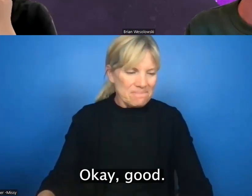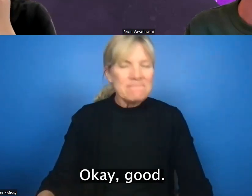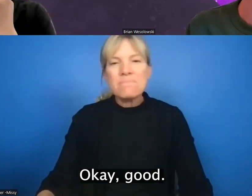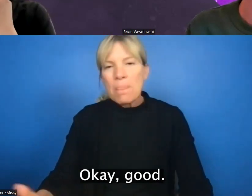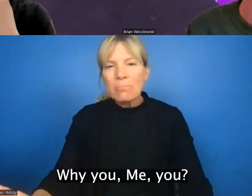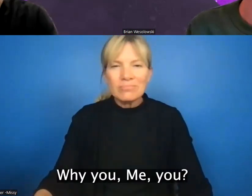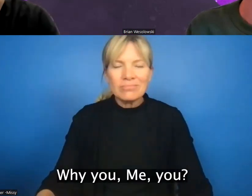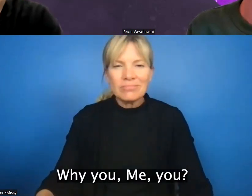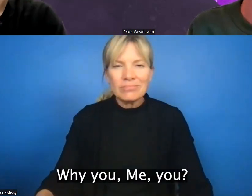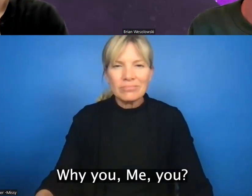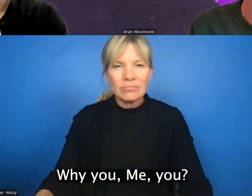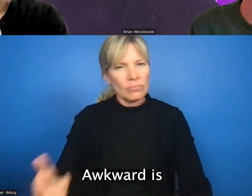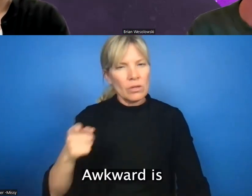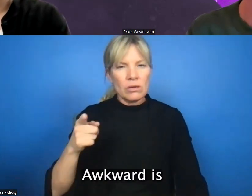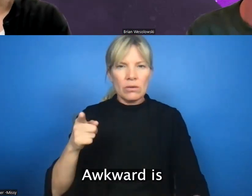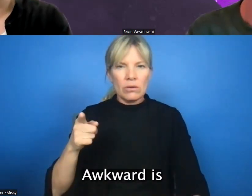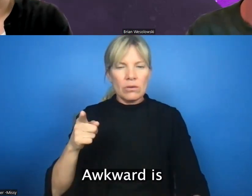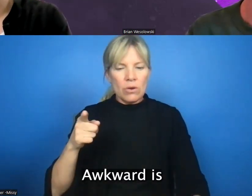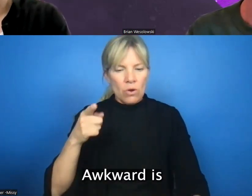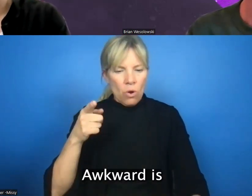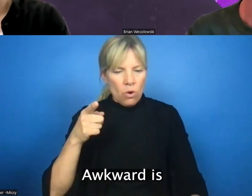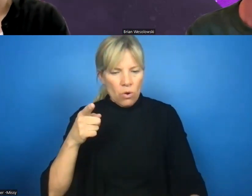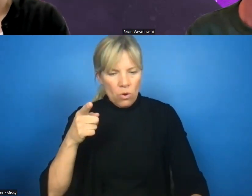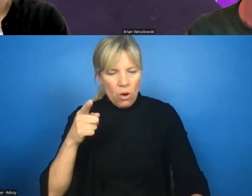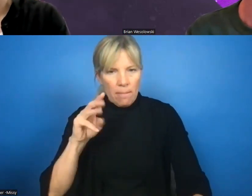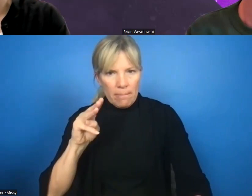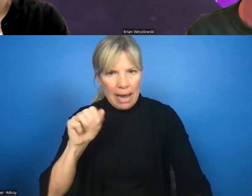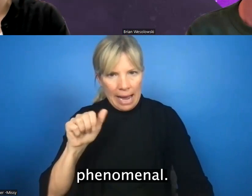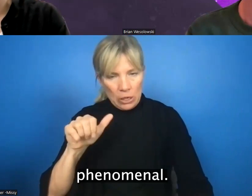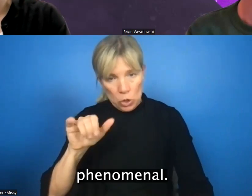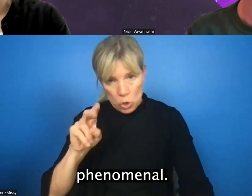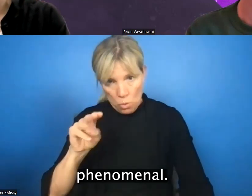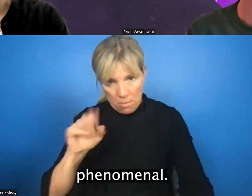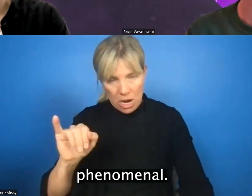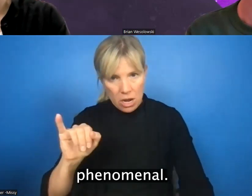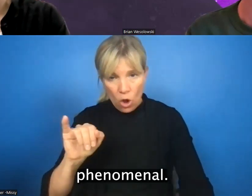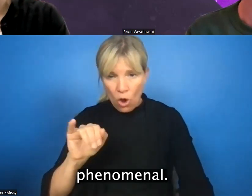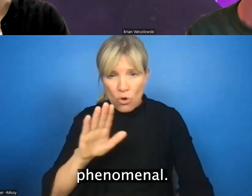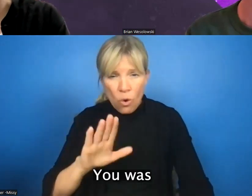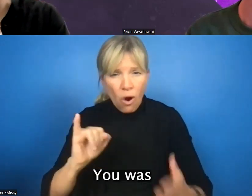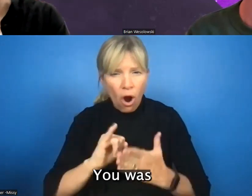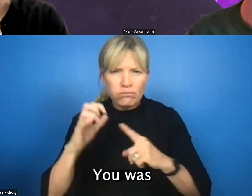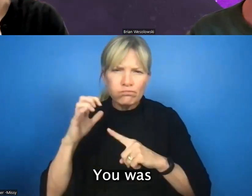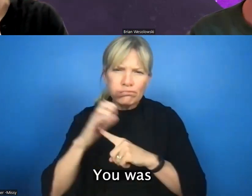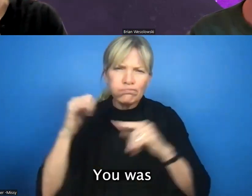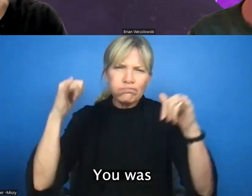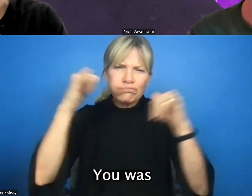Mayumi, your artwork is phenomenal. Thank